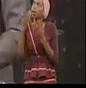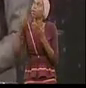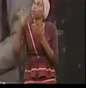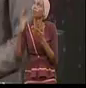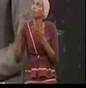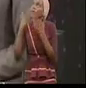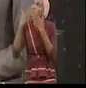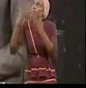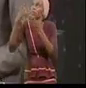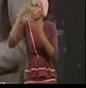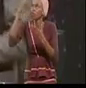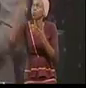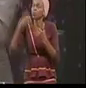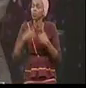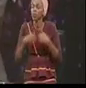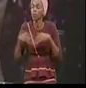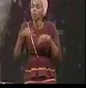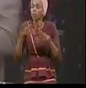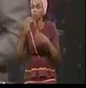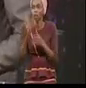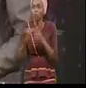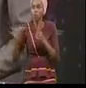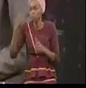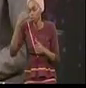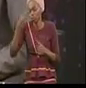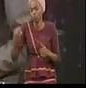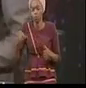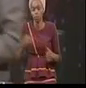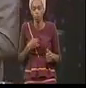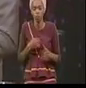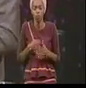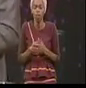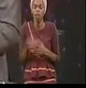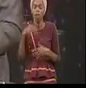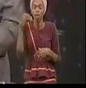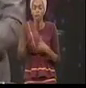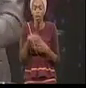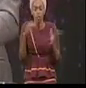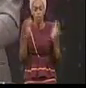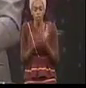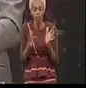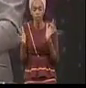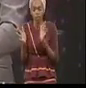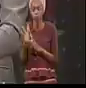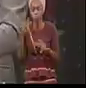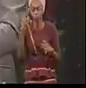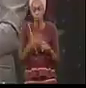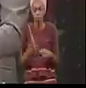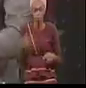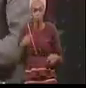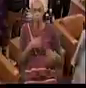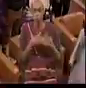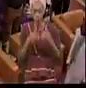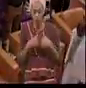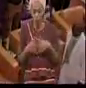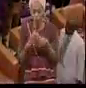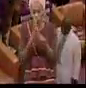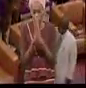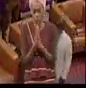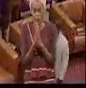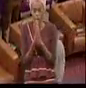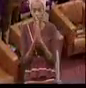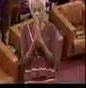for me. Open your mouth and appreciate him. In Jesus' mighty name, we are